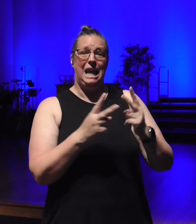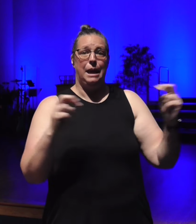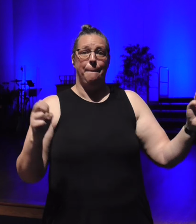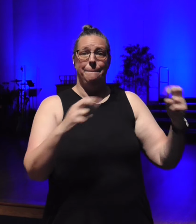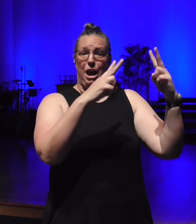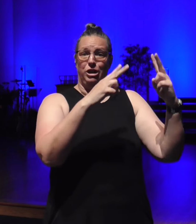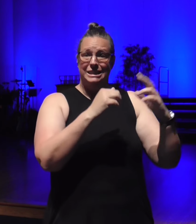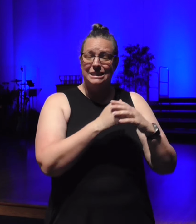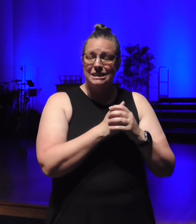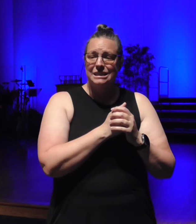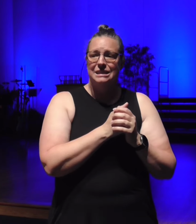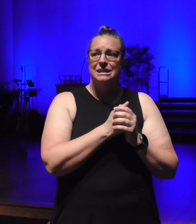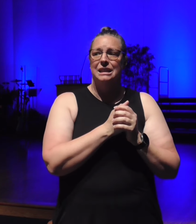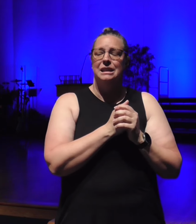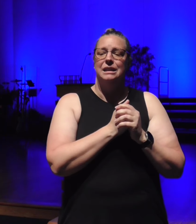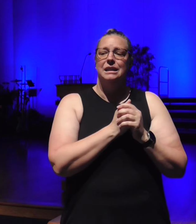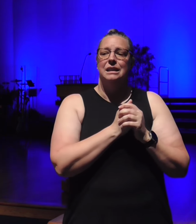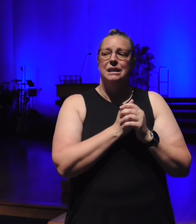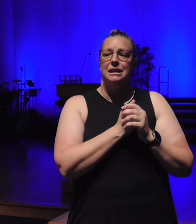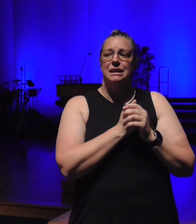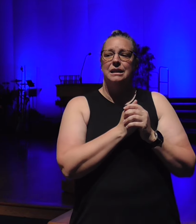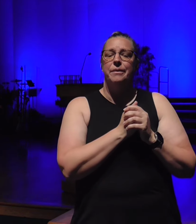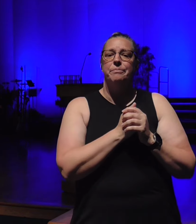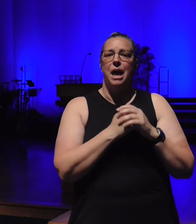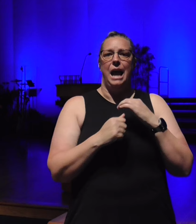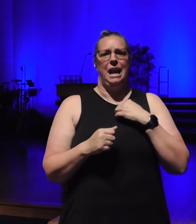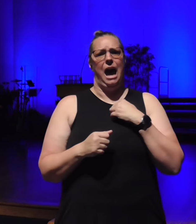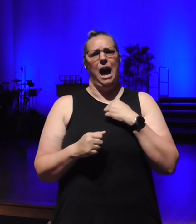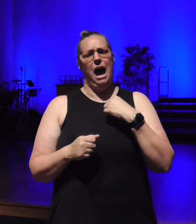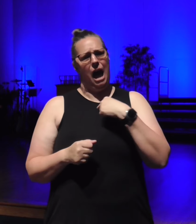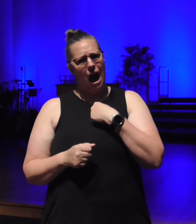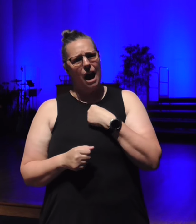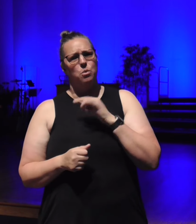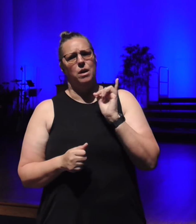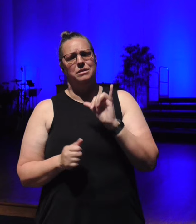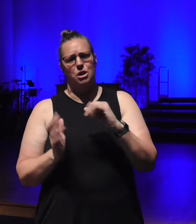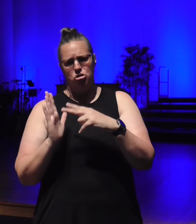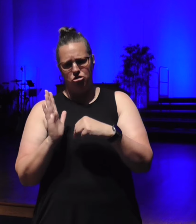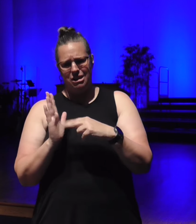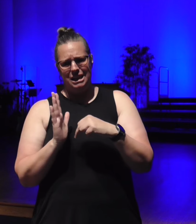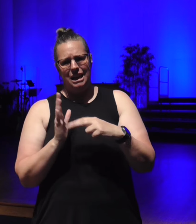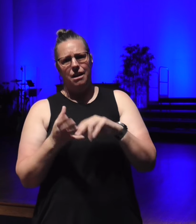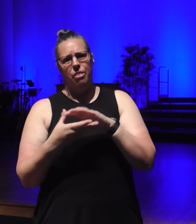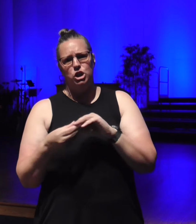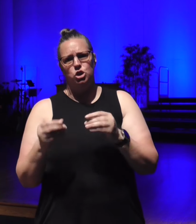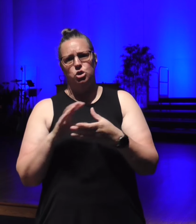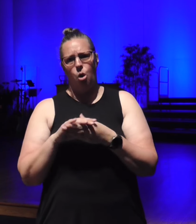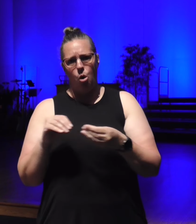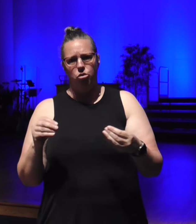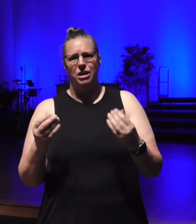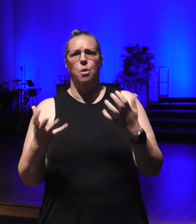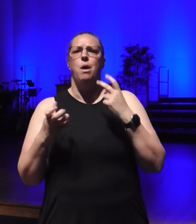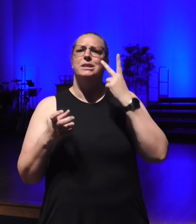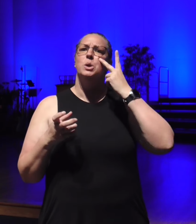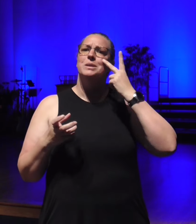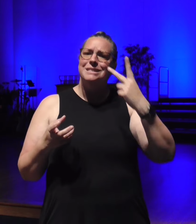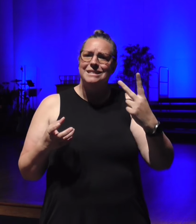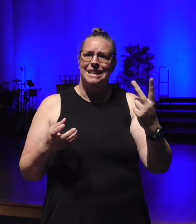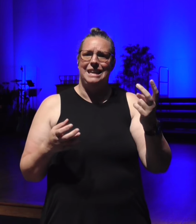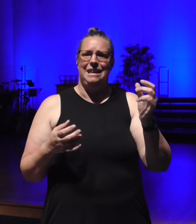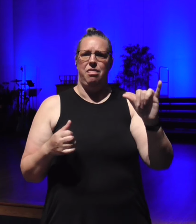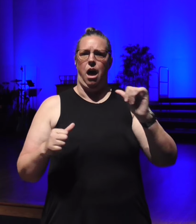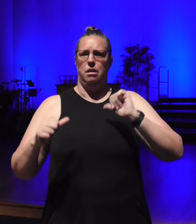Paris. And I was so drawn to her relating of this story. I went on YouTube to watch this episode, and